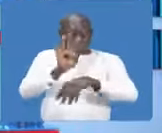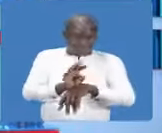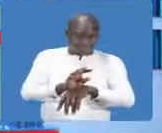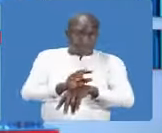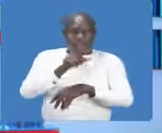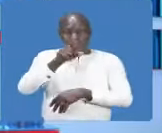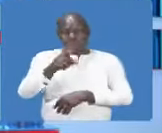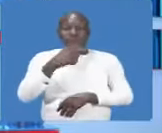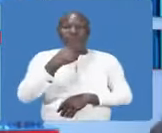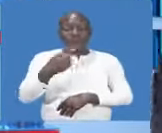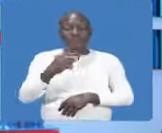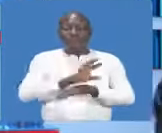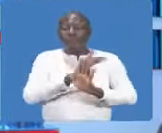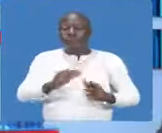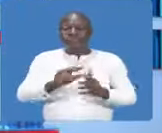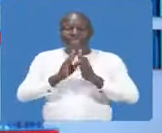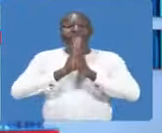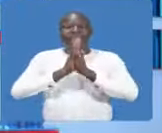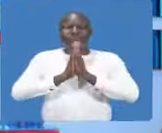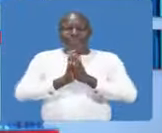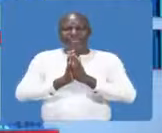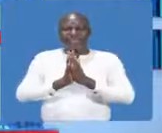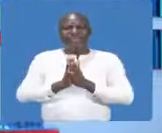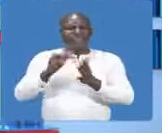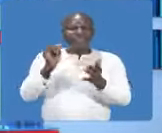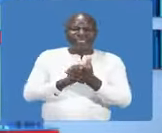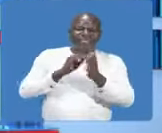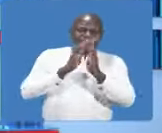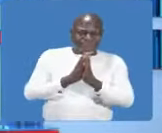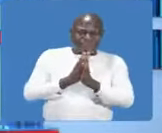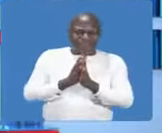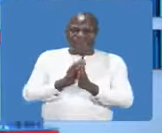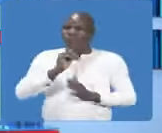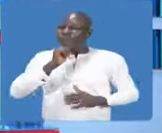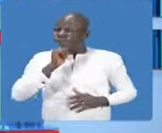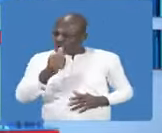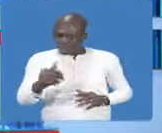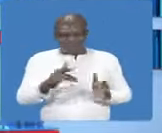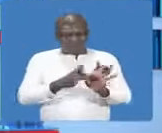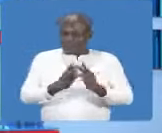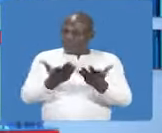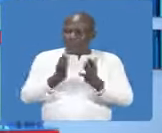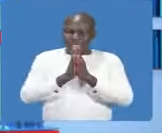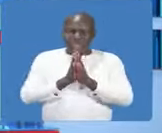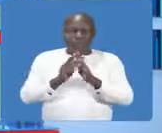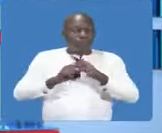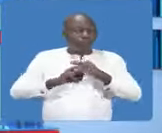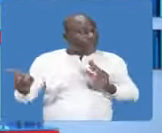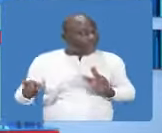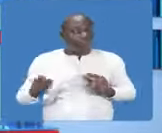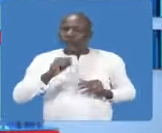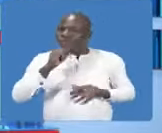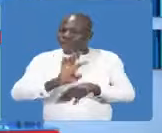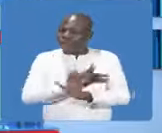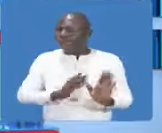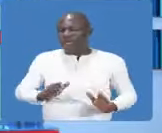Church of Christ na so obo bo omo empire e me empire omo bo no enye bible ekwan so a dwane firi ho